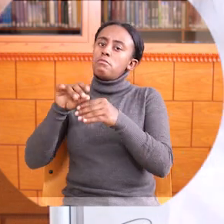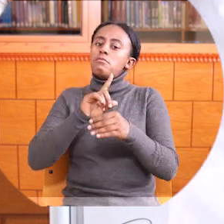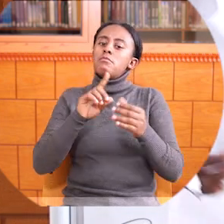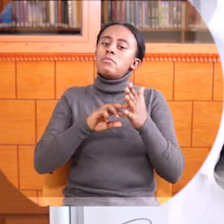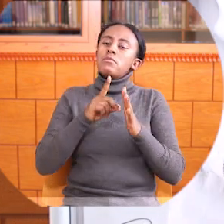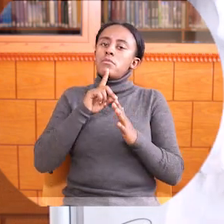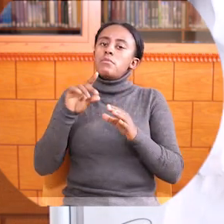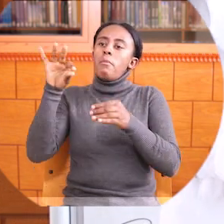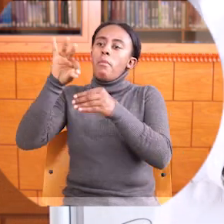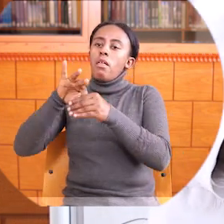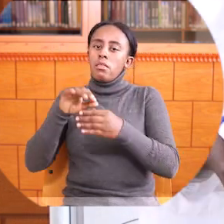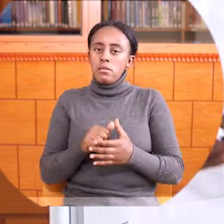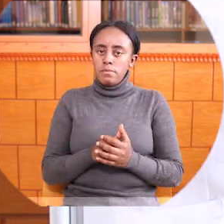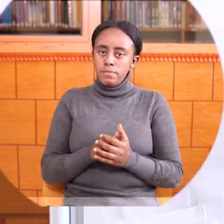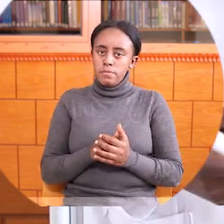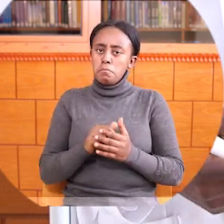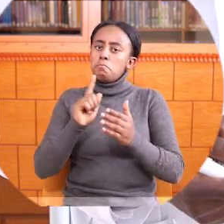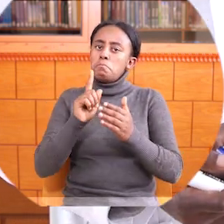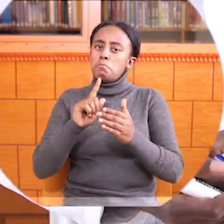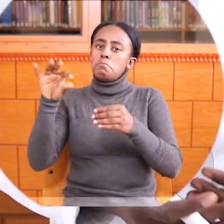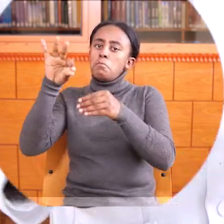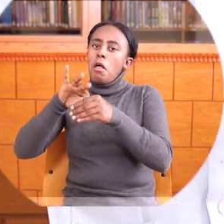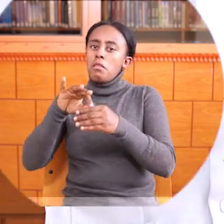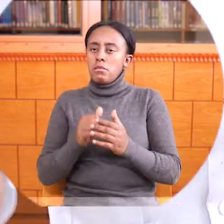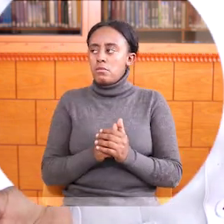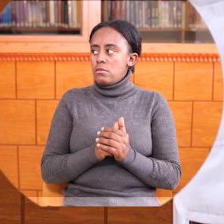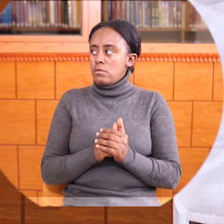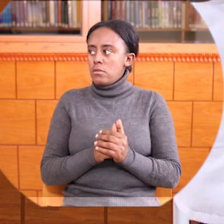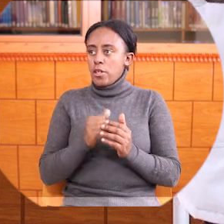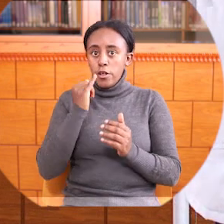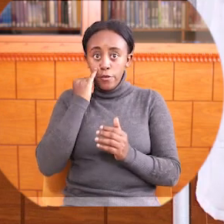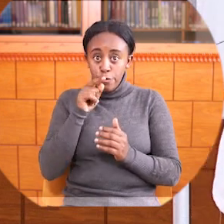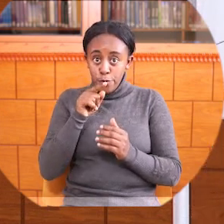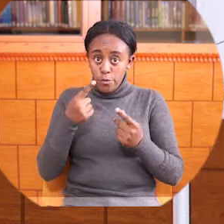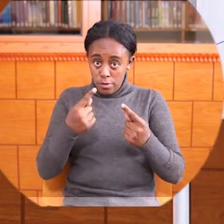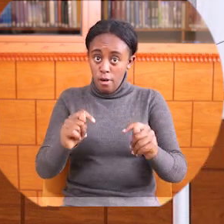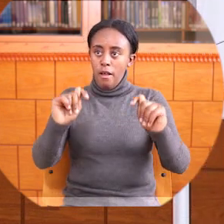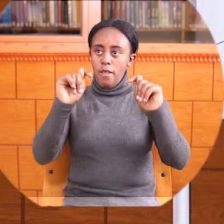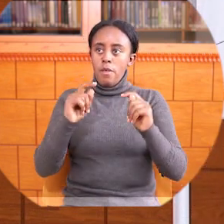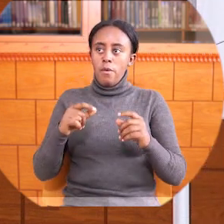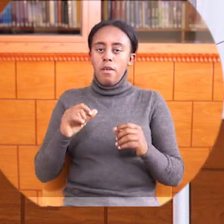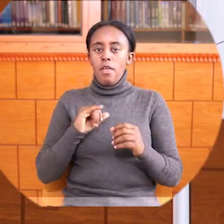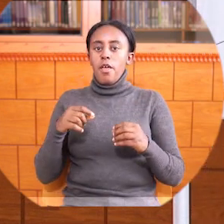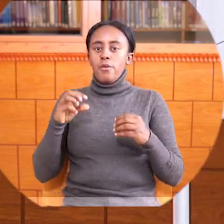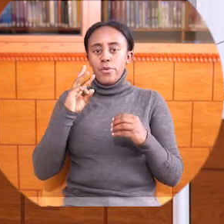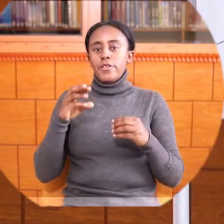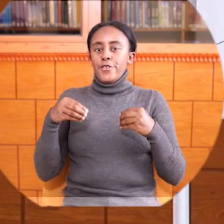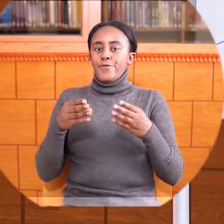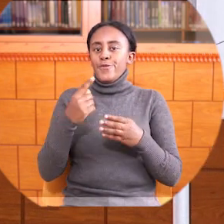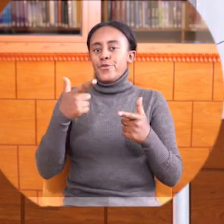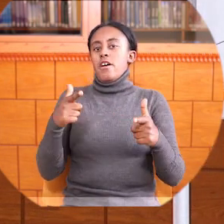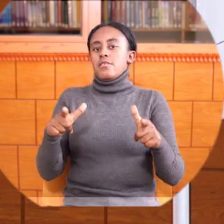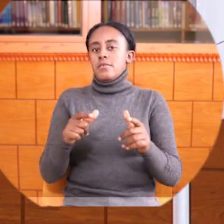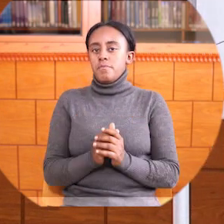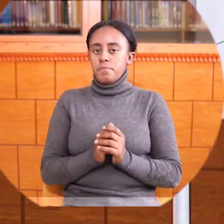mean plants? What does mean plants? If you try, I will give you chance.